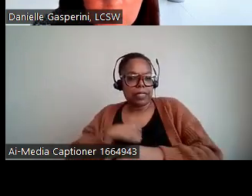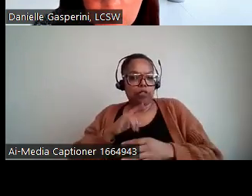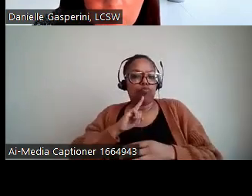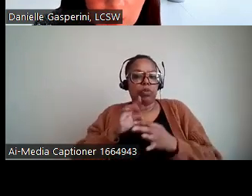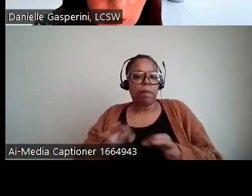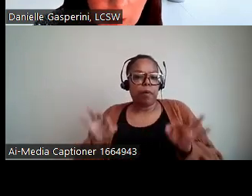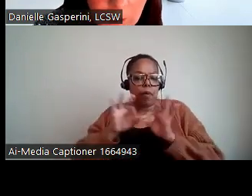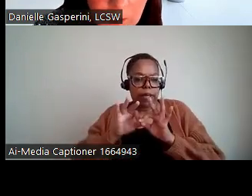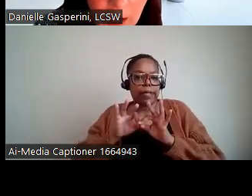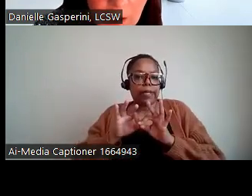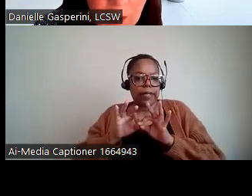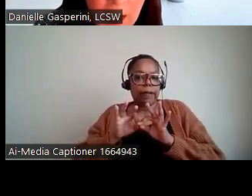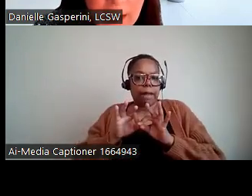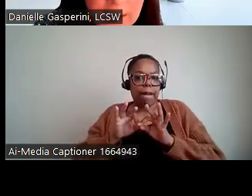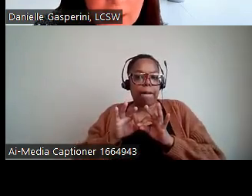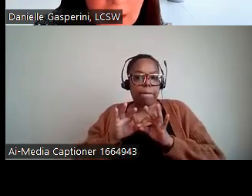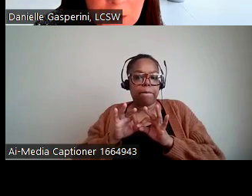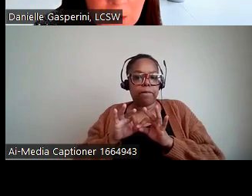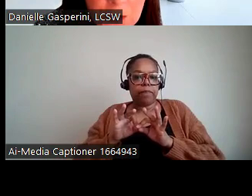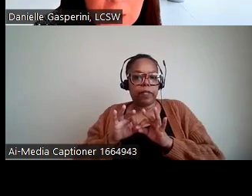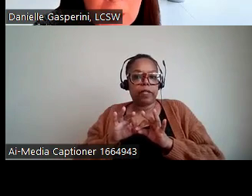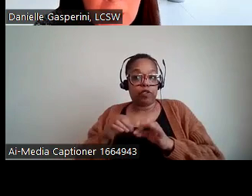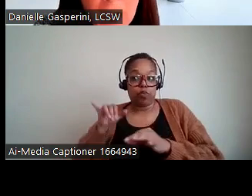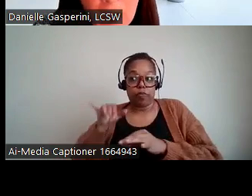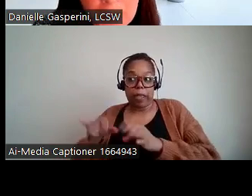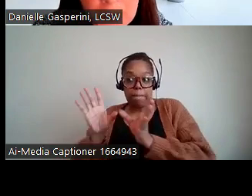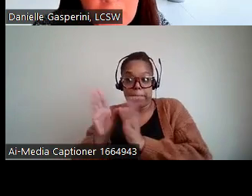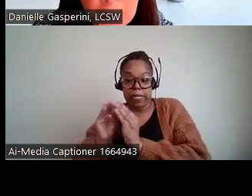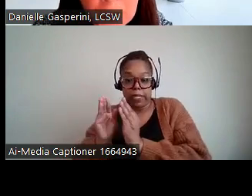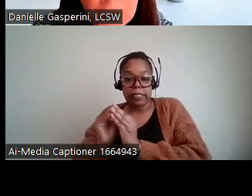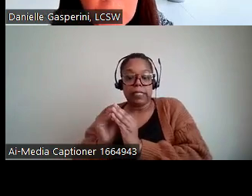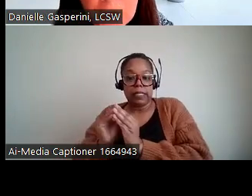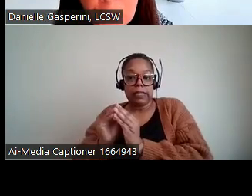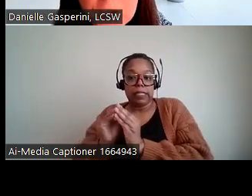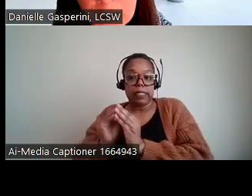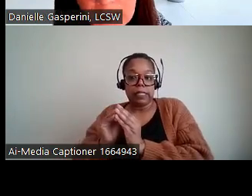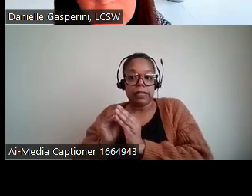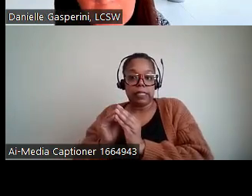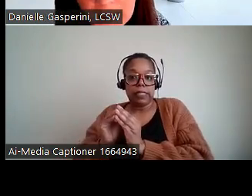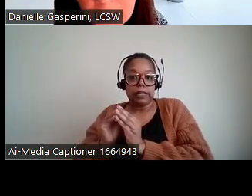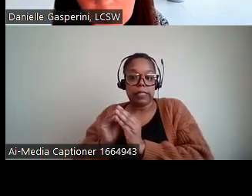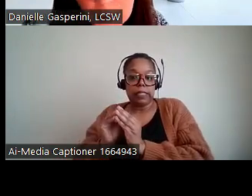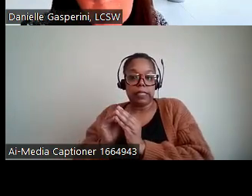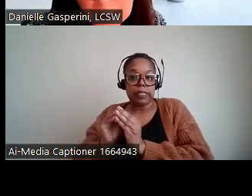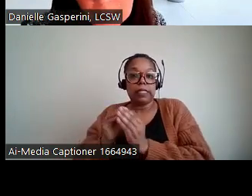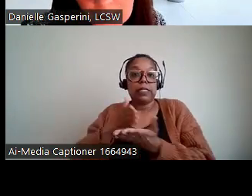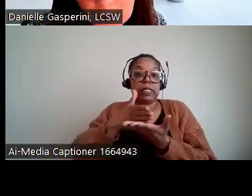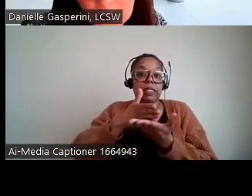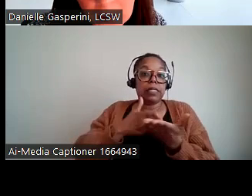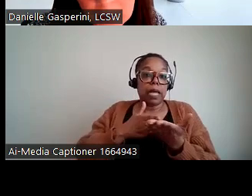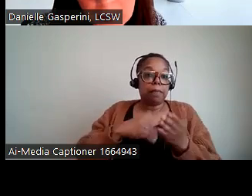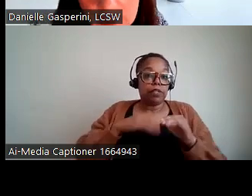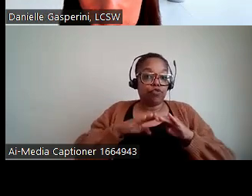to have and to nurture. Unfortunately, some kids do get